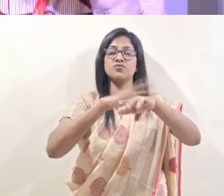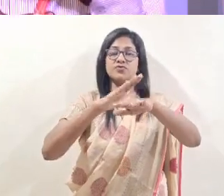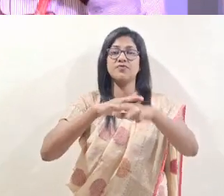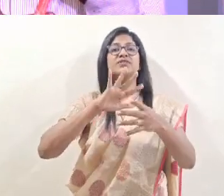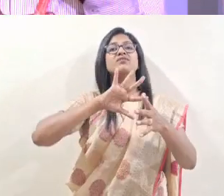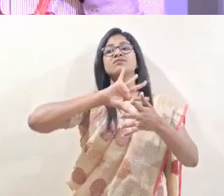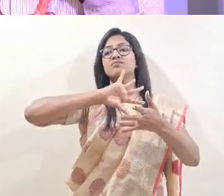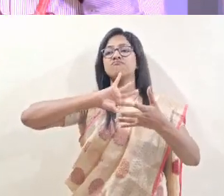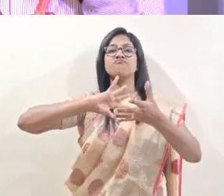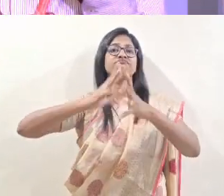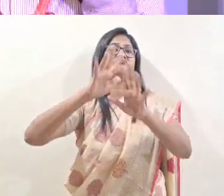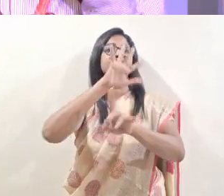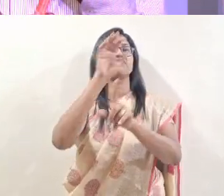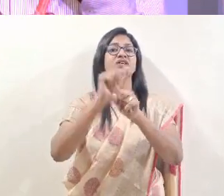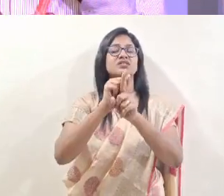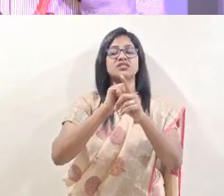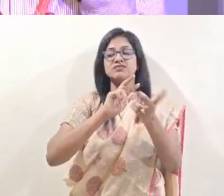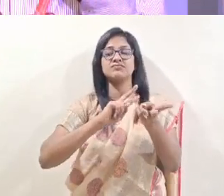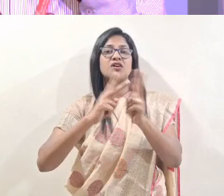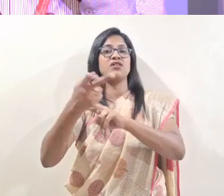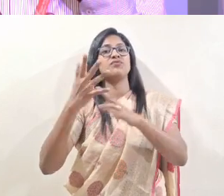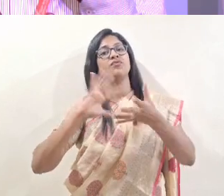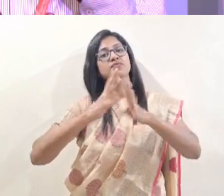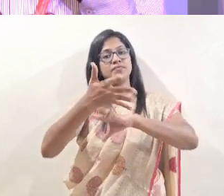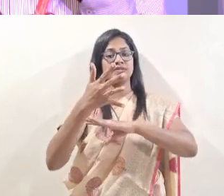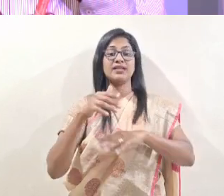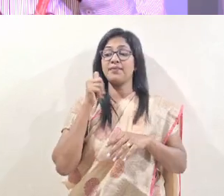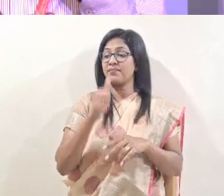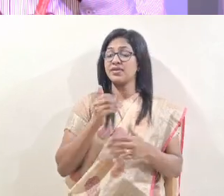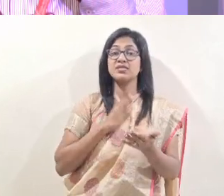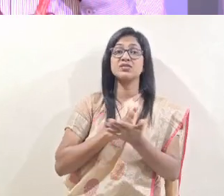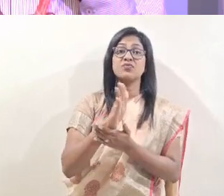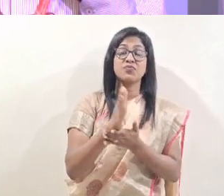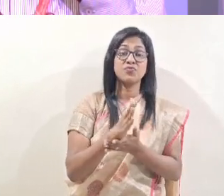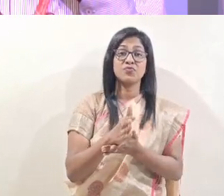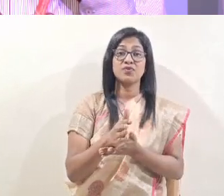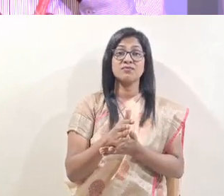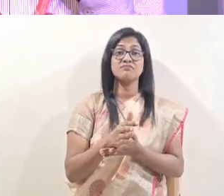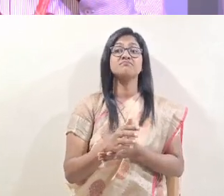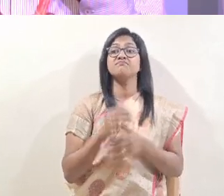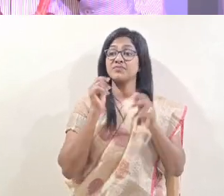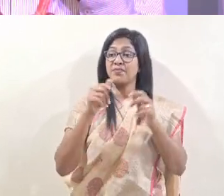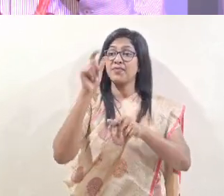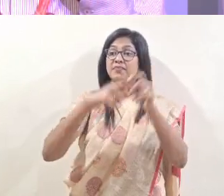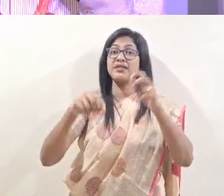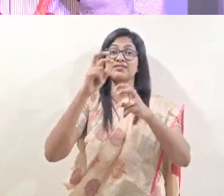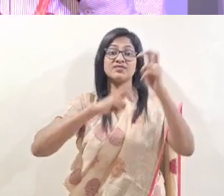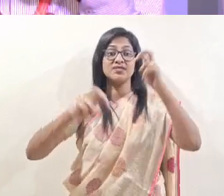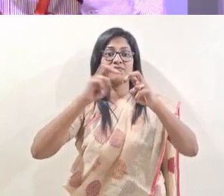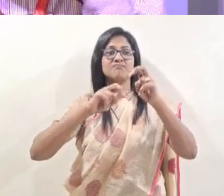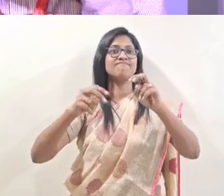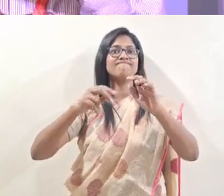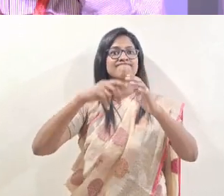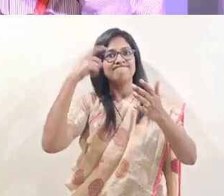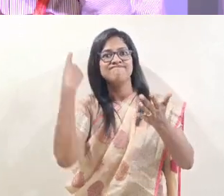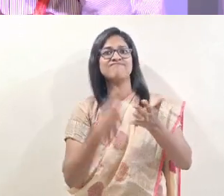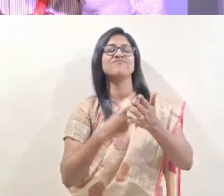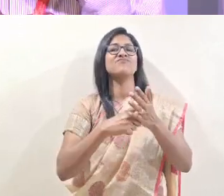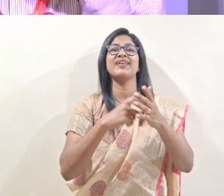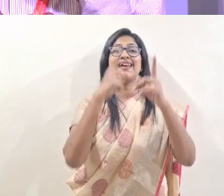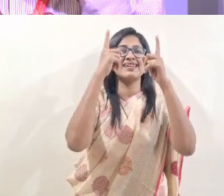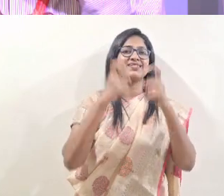automatically. And that's the best way to get public transport, to become a norm rather than the